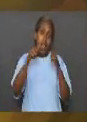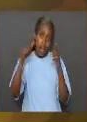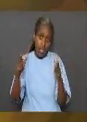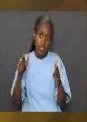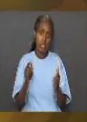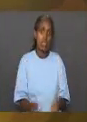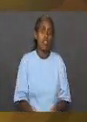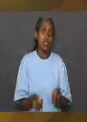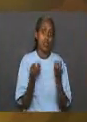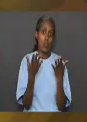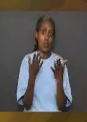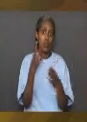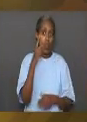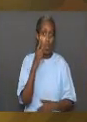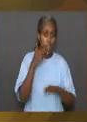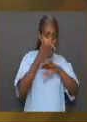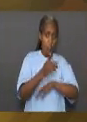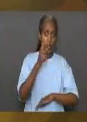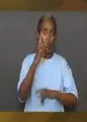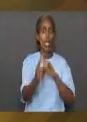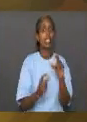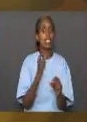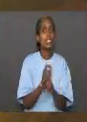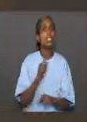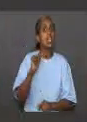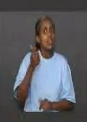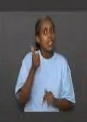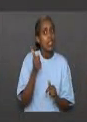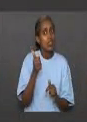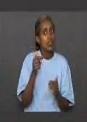amount after 1 year tends toward